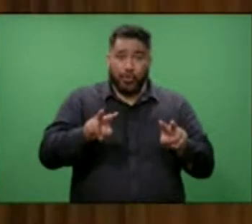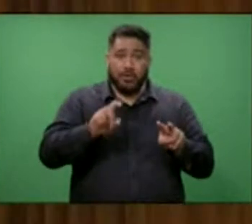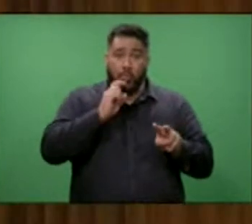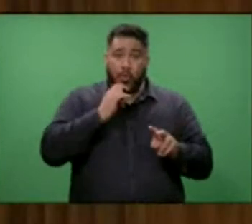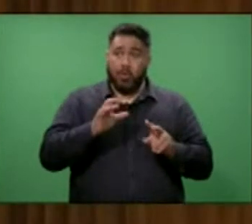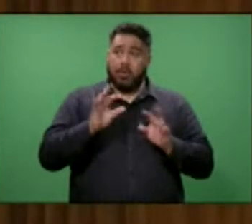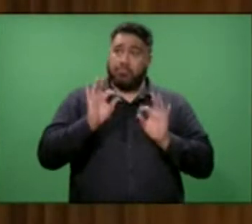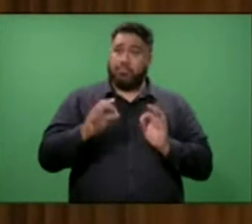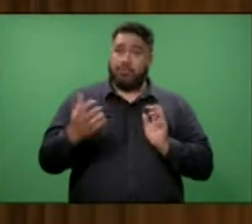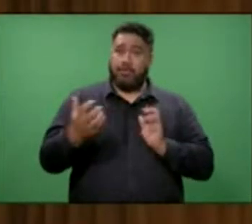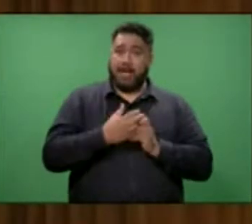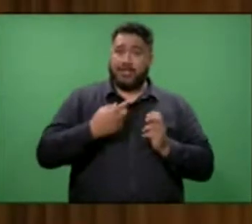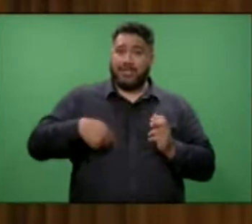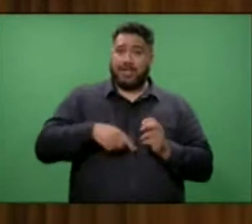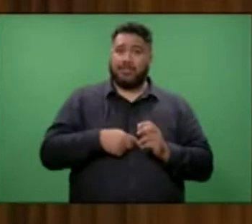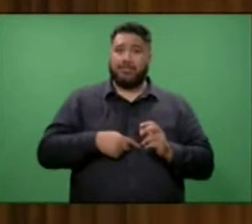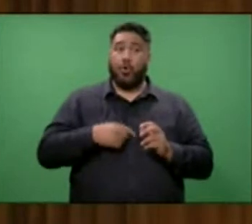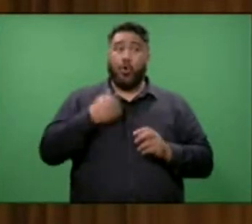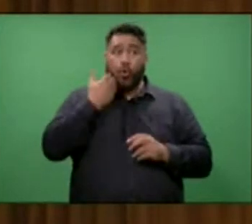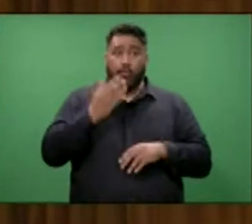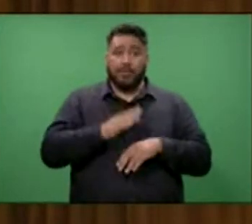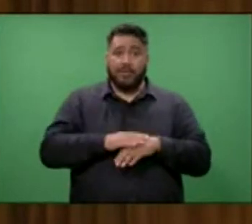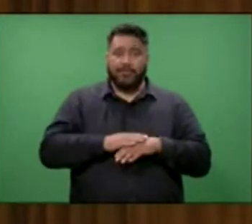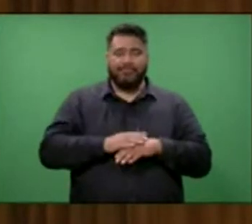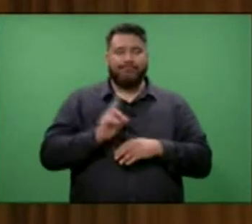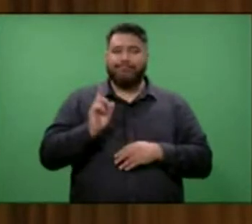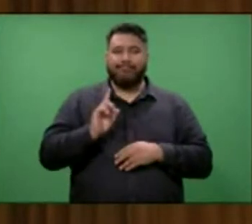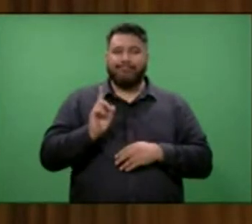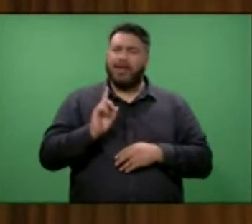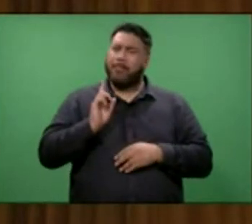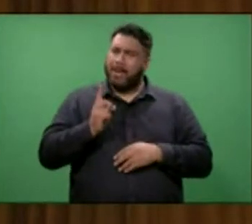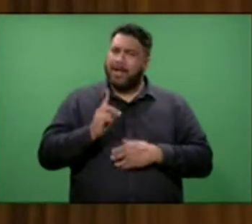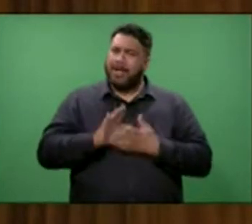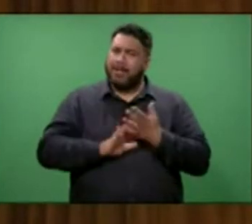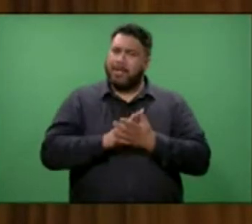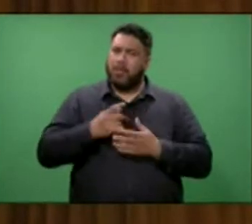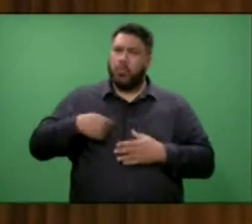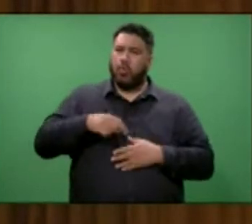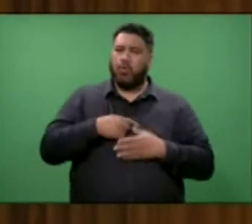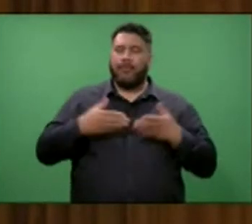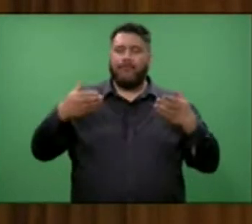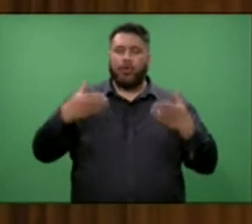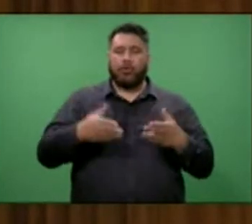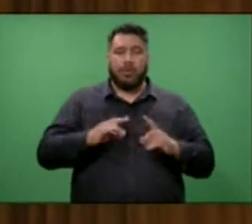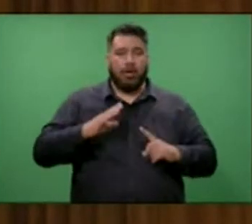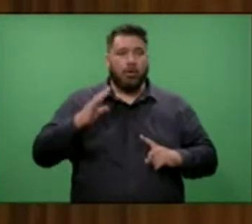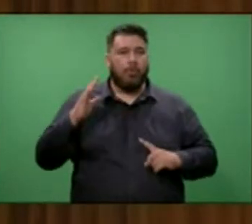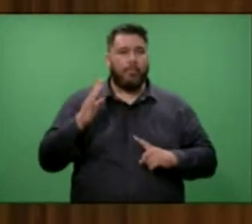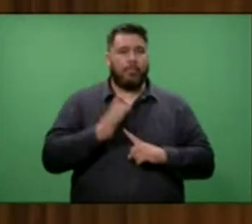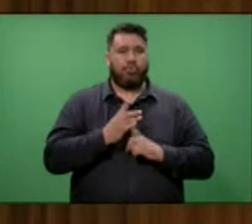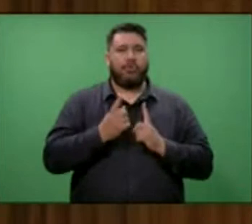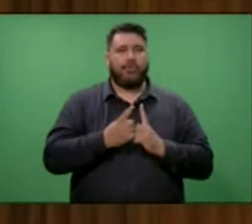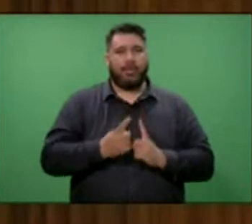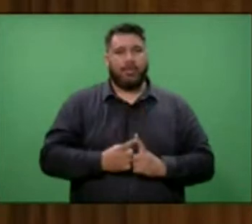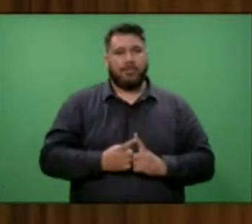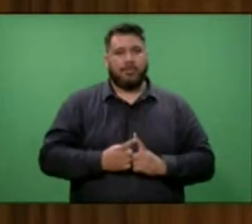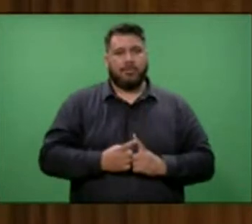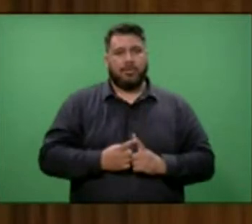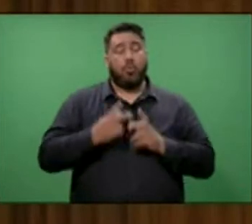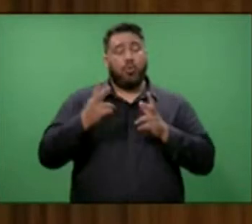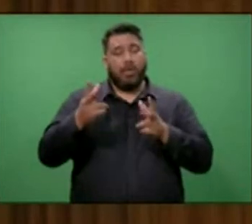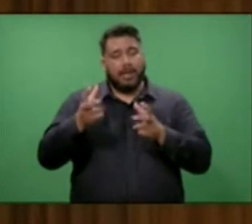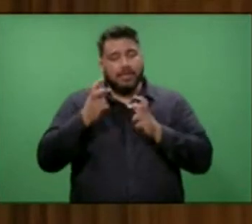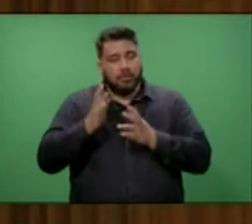But it does mean it will have a focus on the things that matter most. It means it will be listening to New Zealanders,